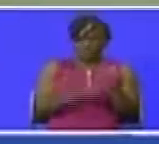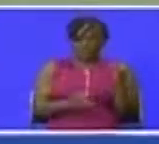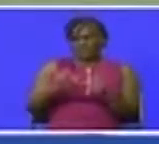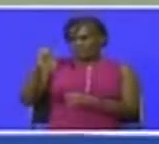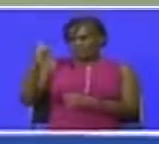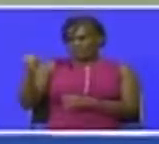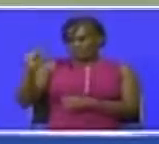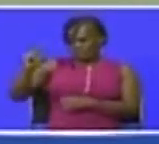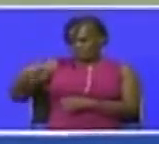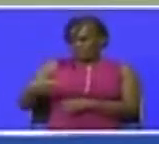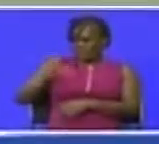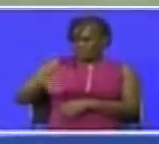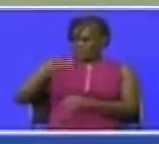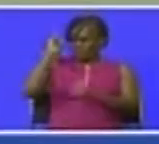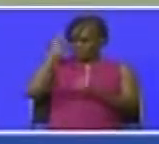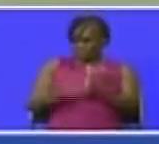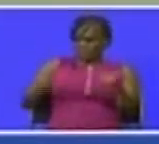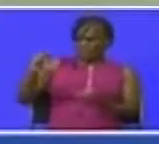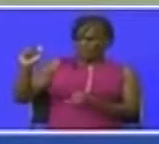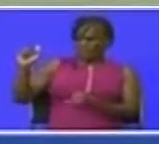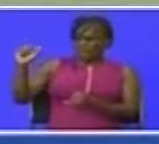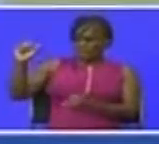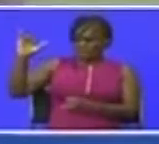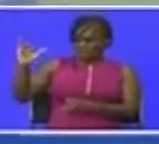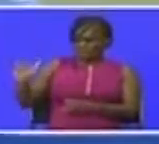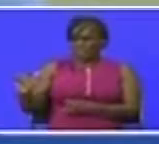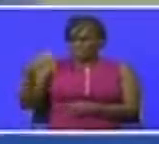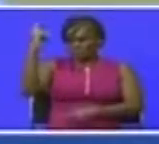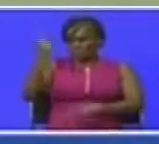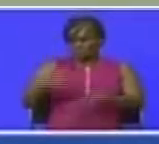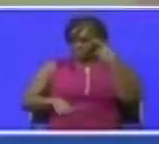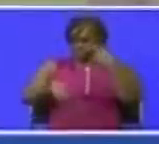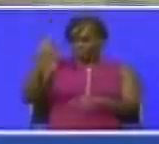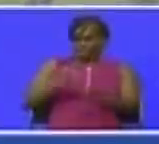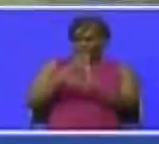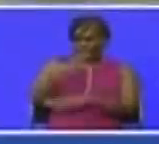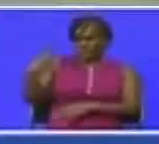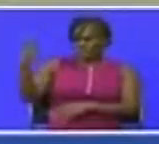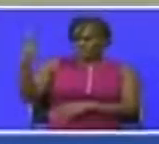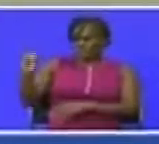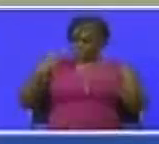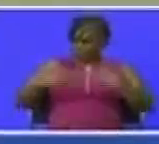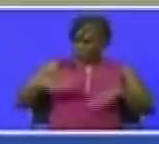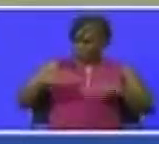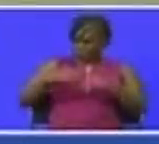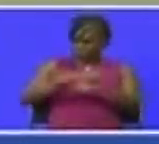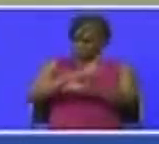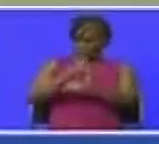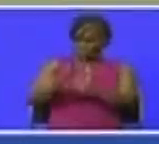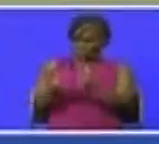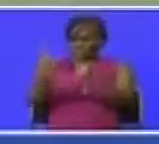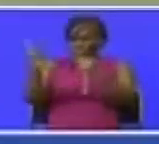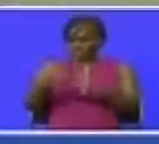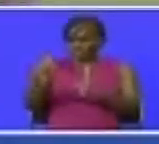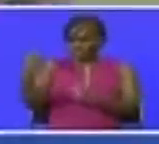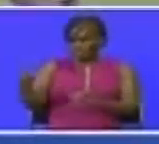In the 5,000 women's final, Nancy Nzisa was untouchable, beating a field of more than 20 participants to clock 16 minutes